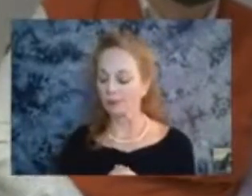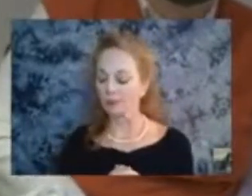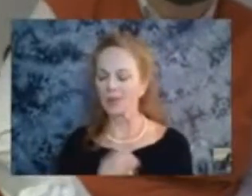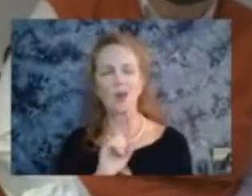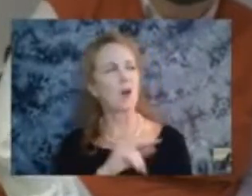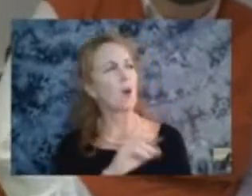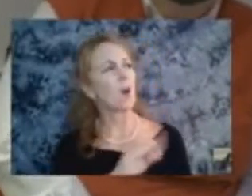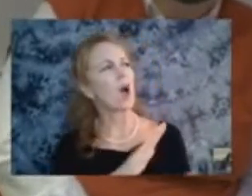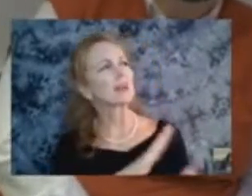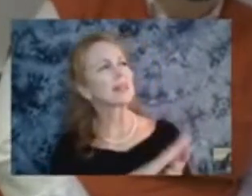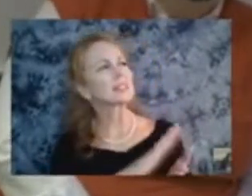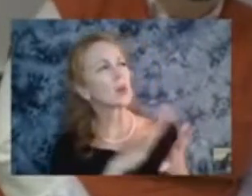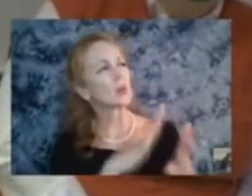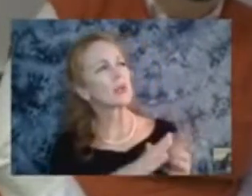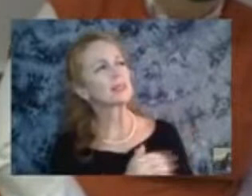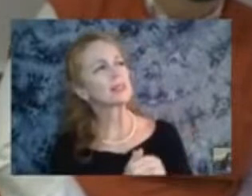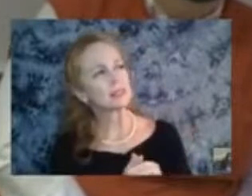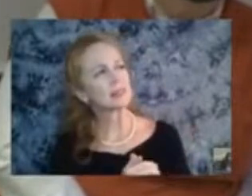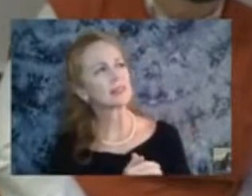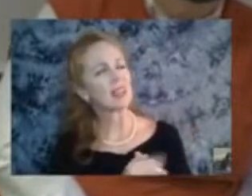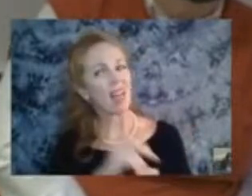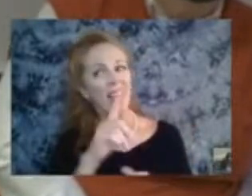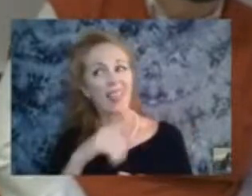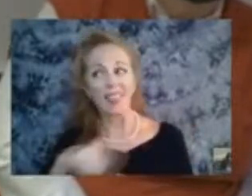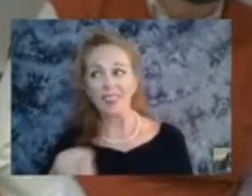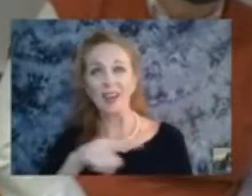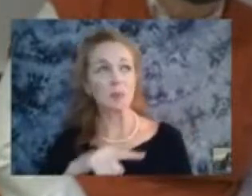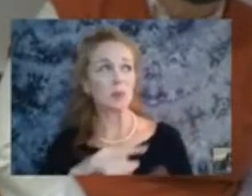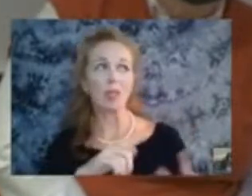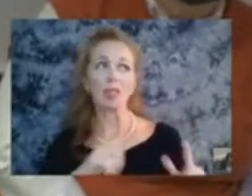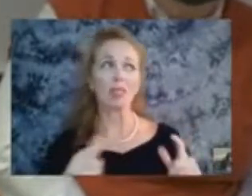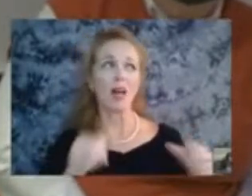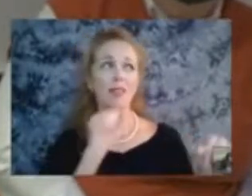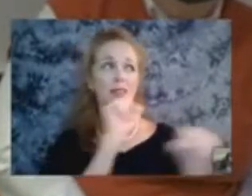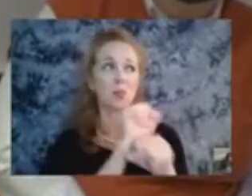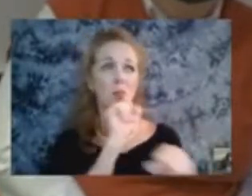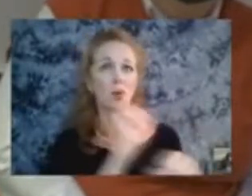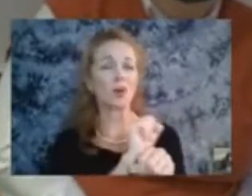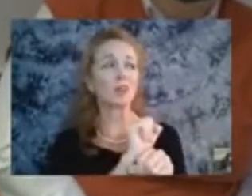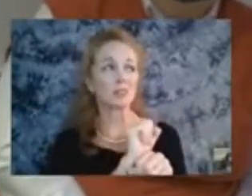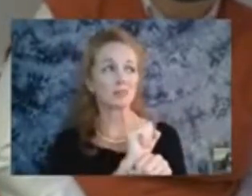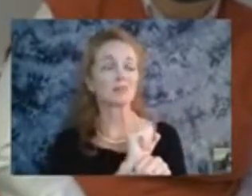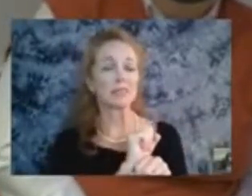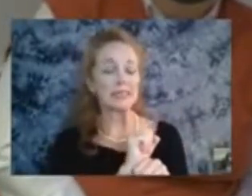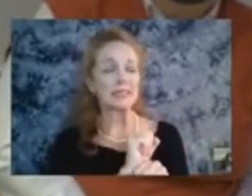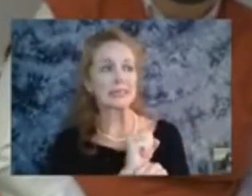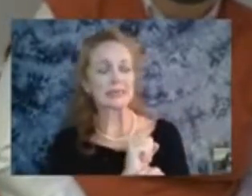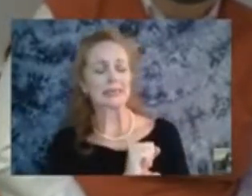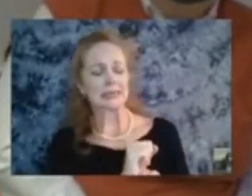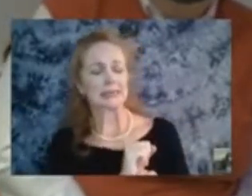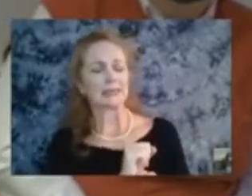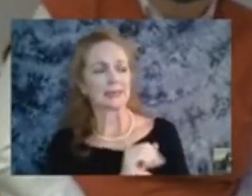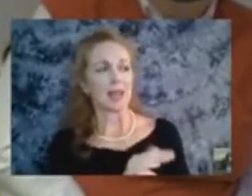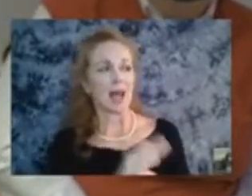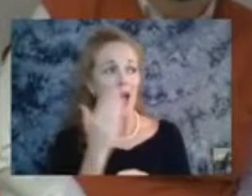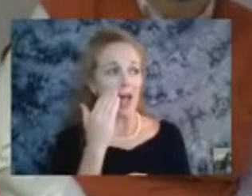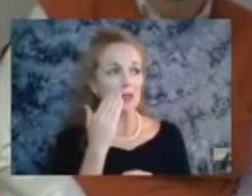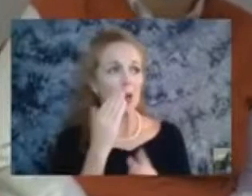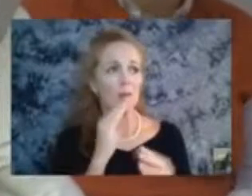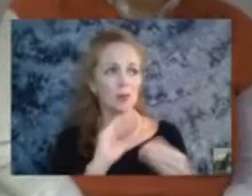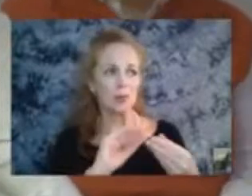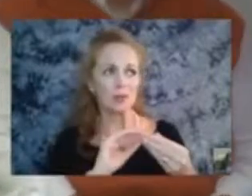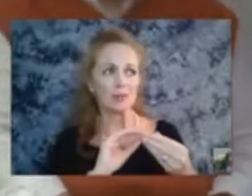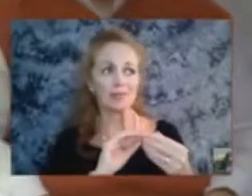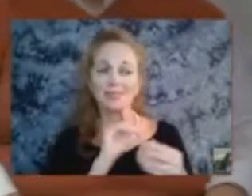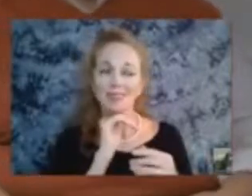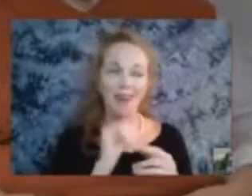they are going to be doing a whole lot of this work. And I know we're numbers down on custodians,